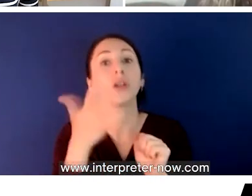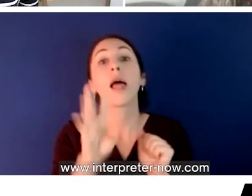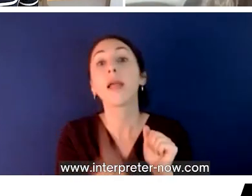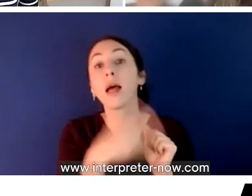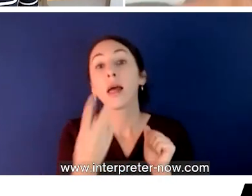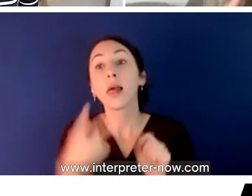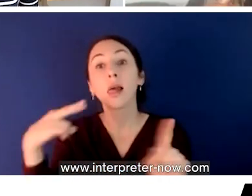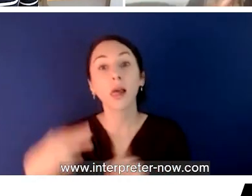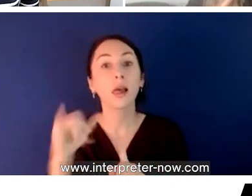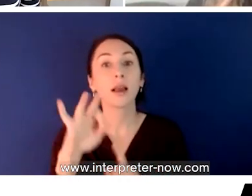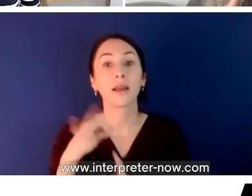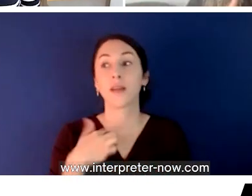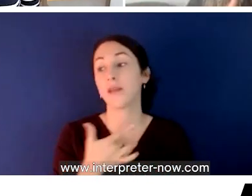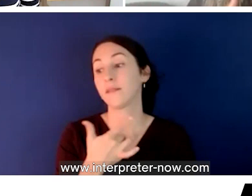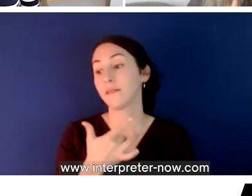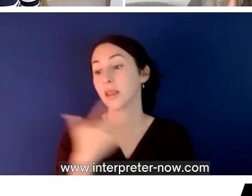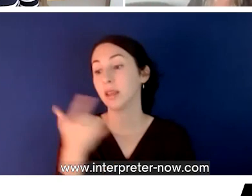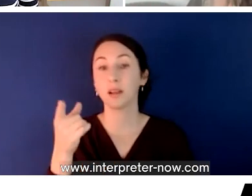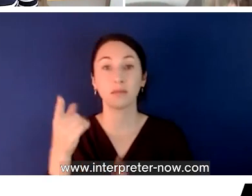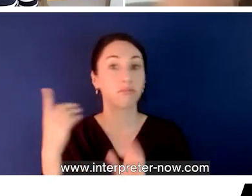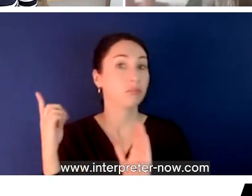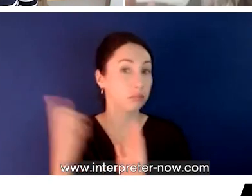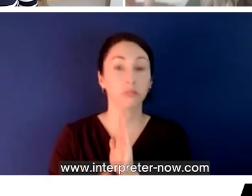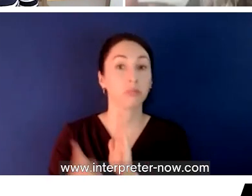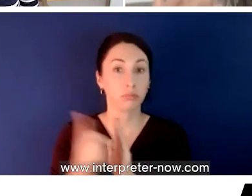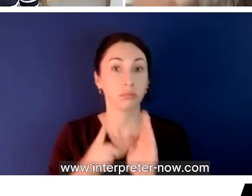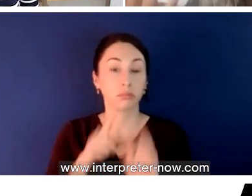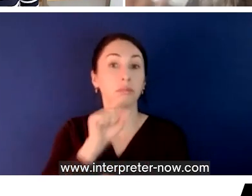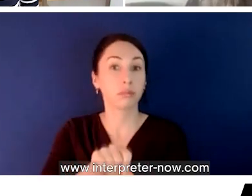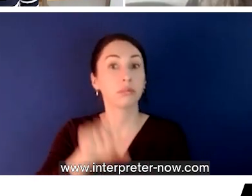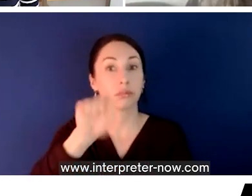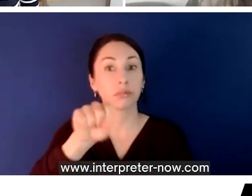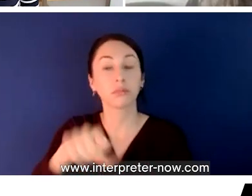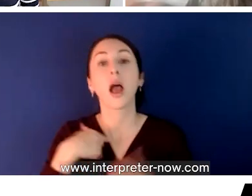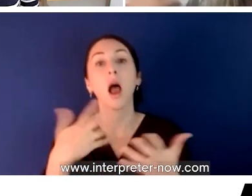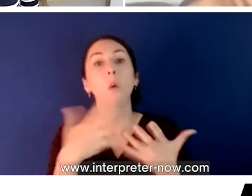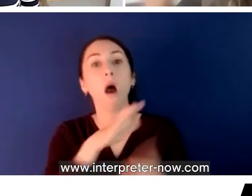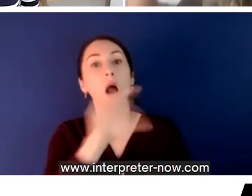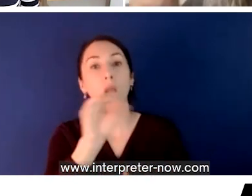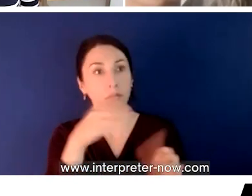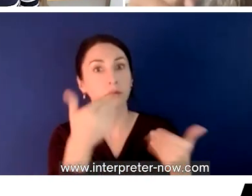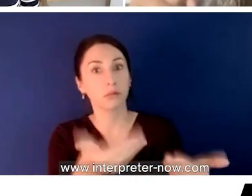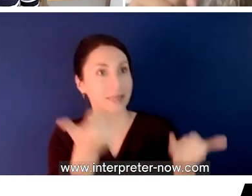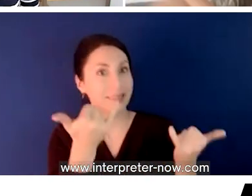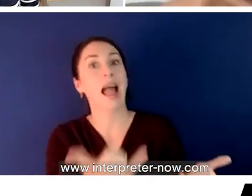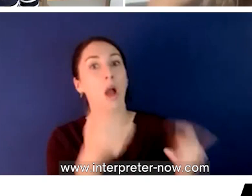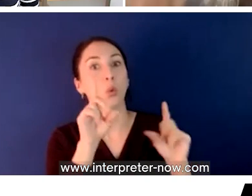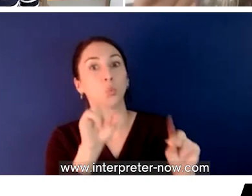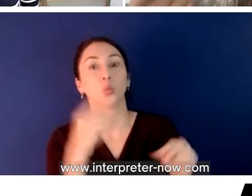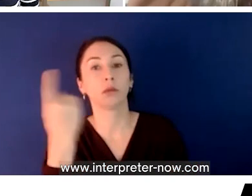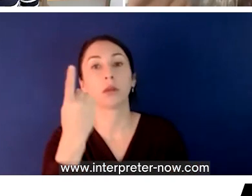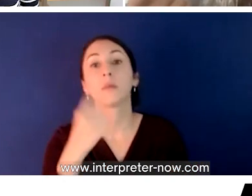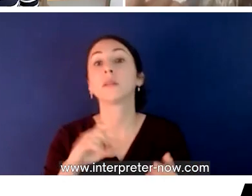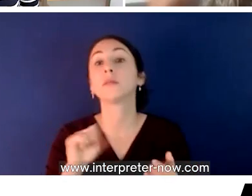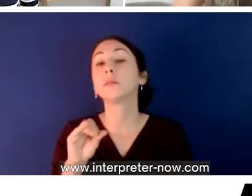change. And then flip side of it is if I feel like I'm being overtly discriminated against, right? Well, then I want the company to take